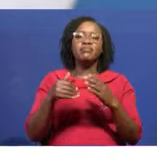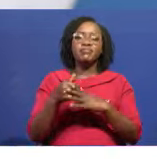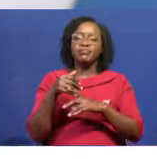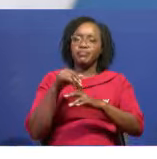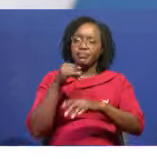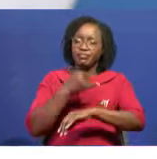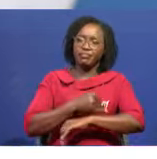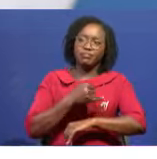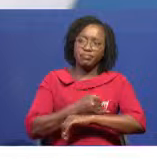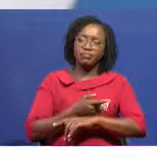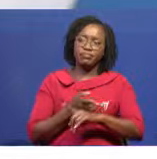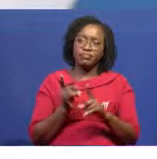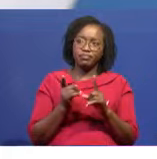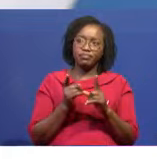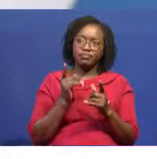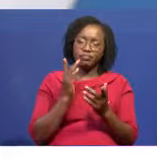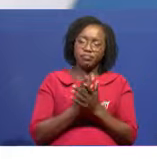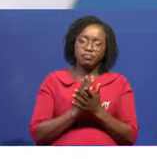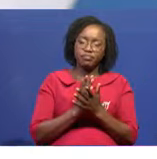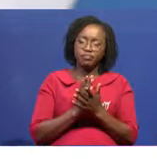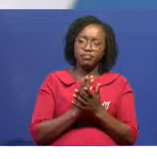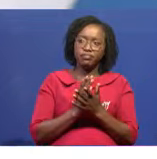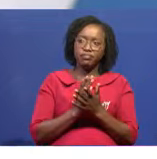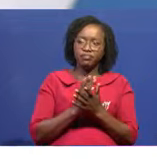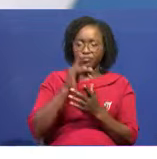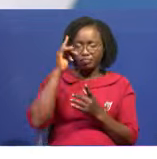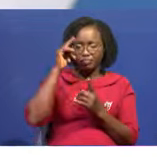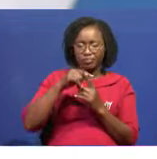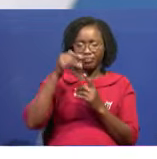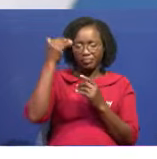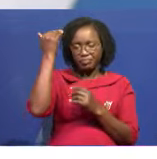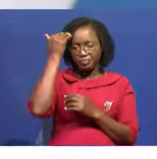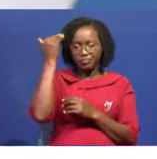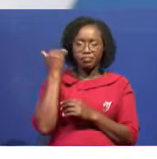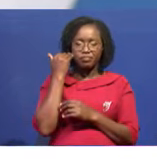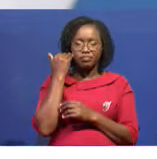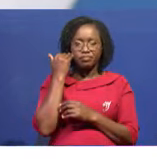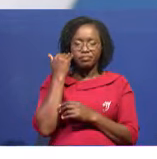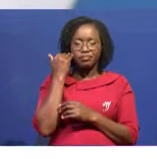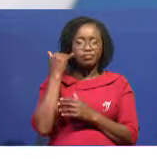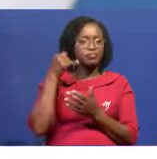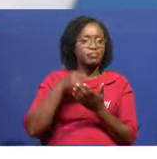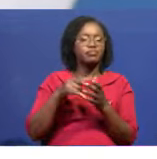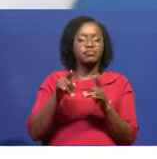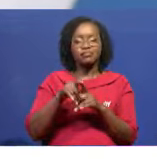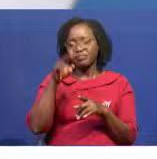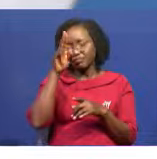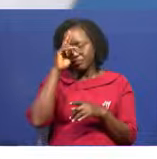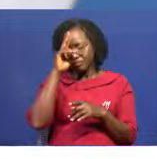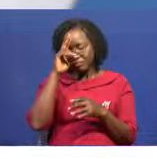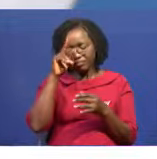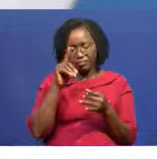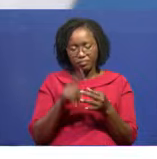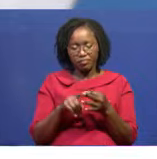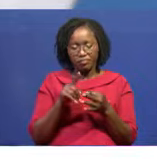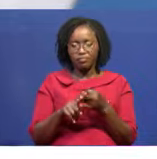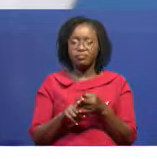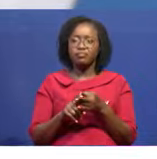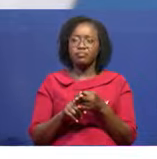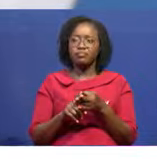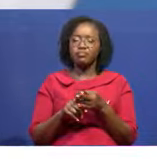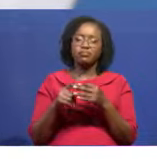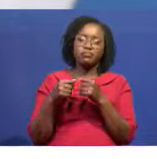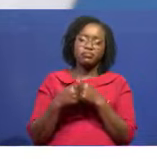institutions. But obviously, primarily, the judiciary is one of them, and the police is one of them. And